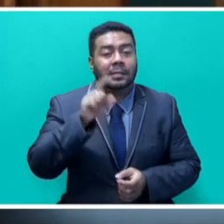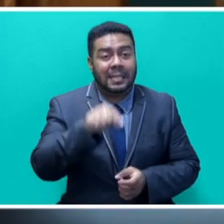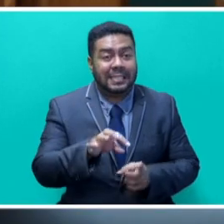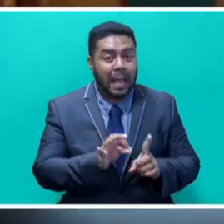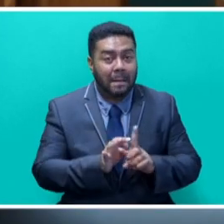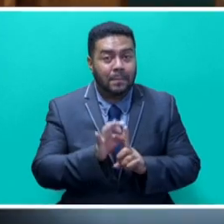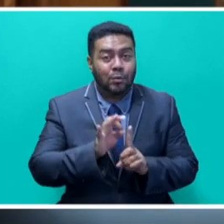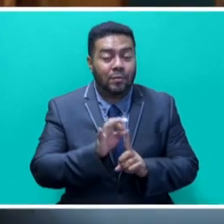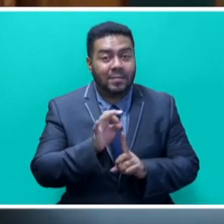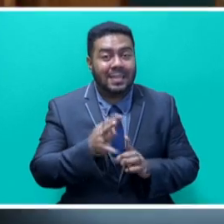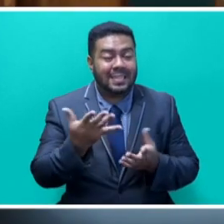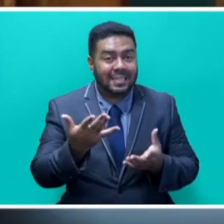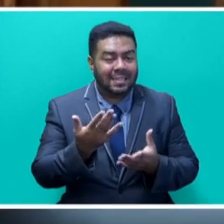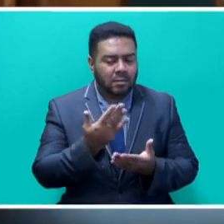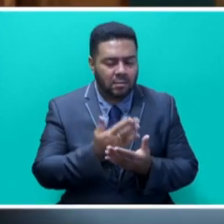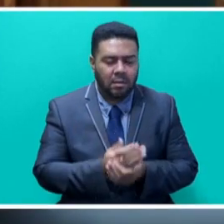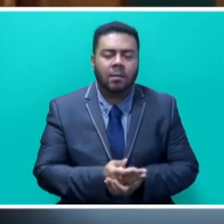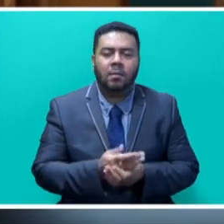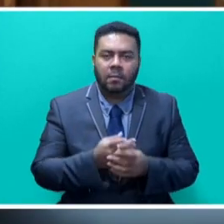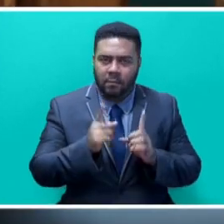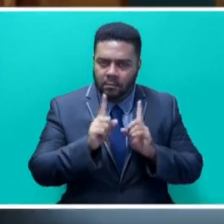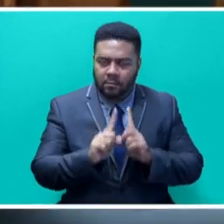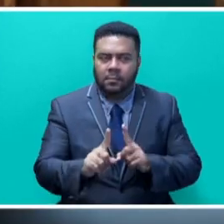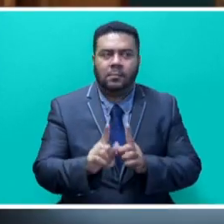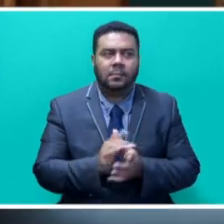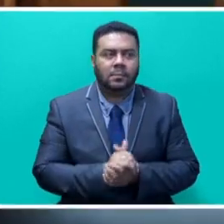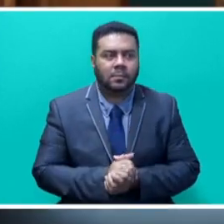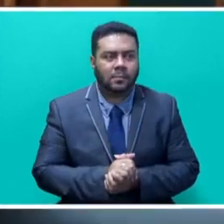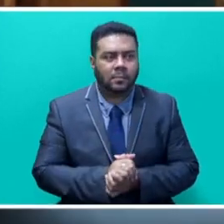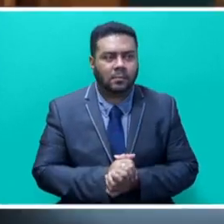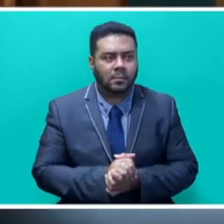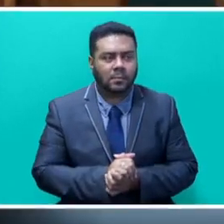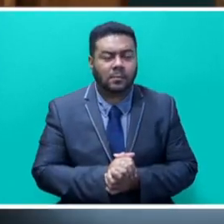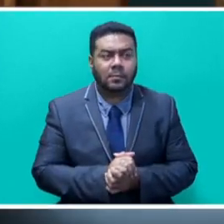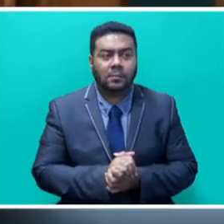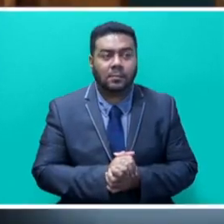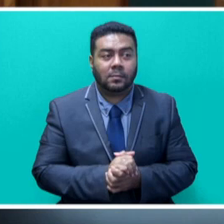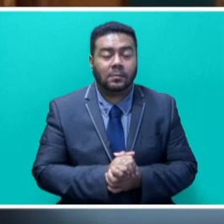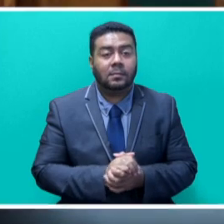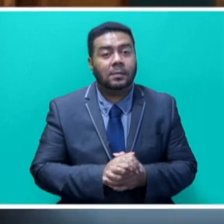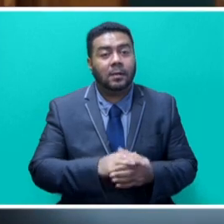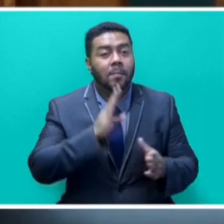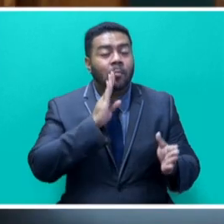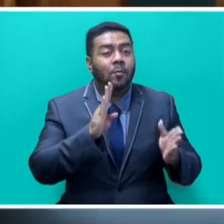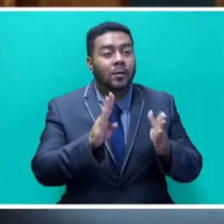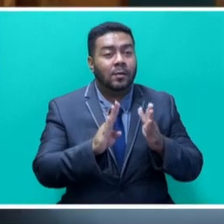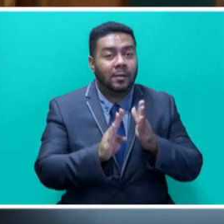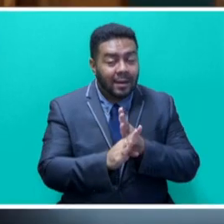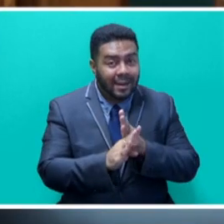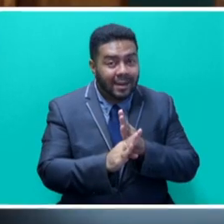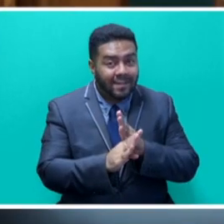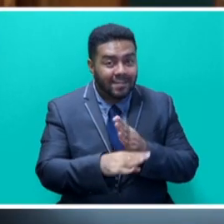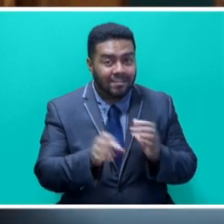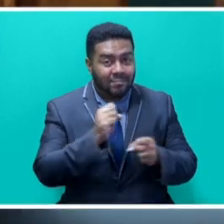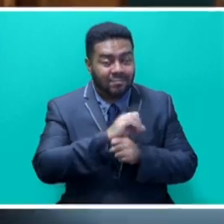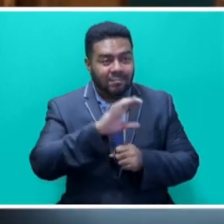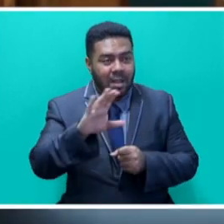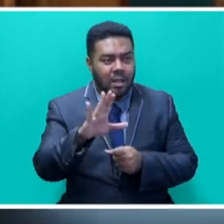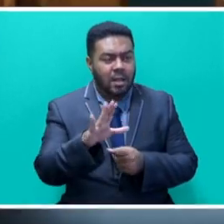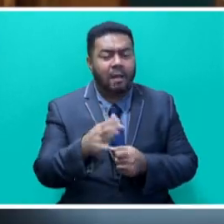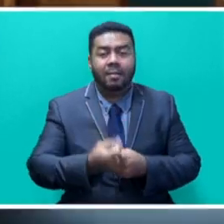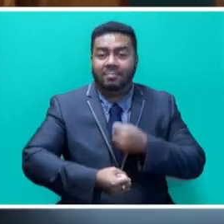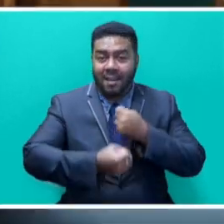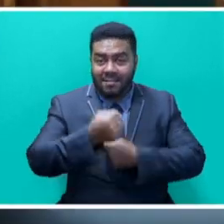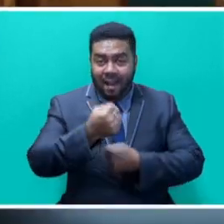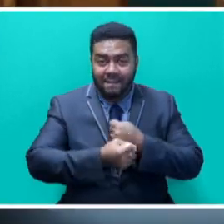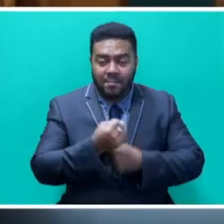improvements in facilitation are in line with government's belief that the private sector is the engine of economic growth, and the government